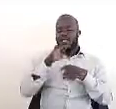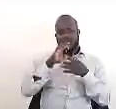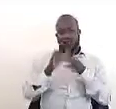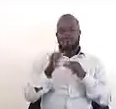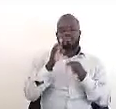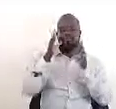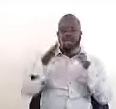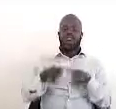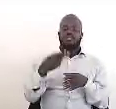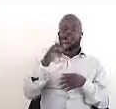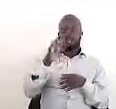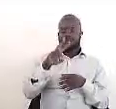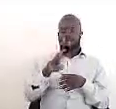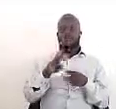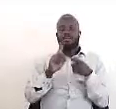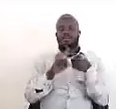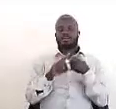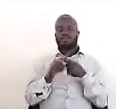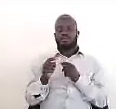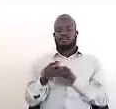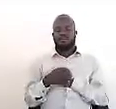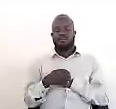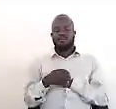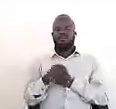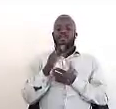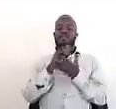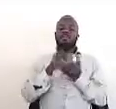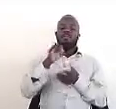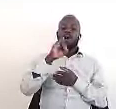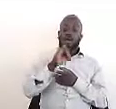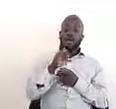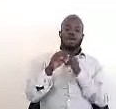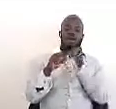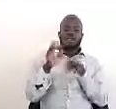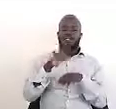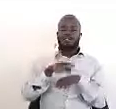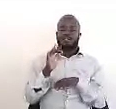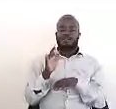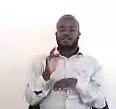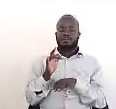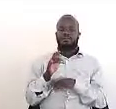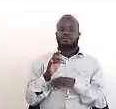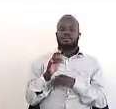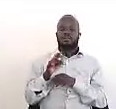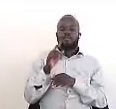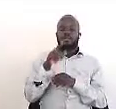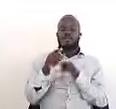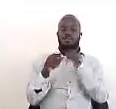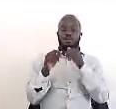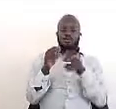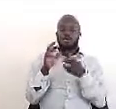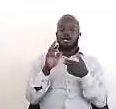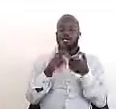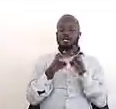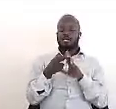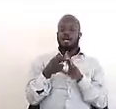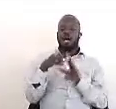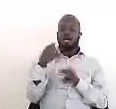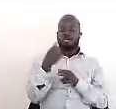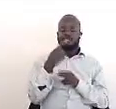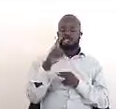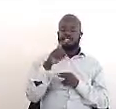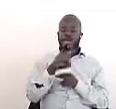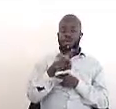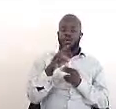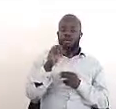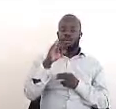if someone's HIV positive. Now, some opportunistic infections are not infections. They're not related